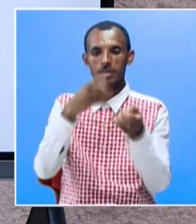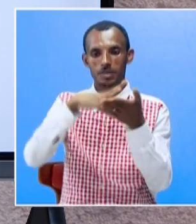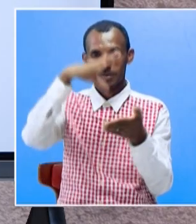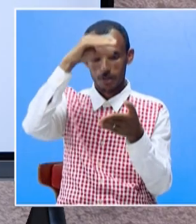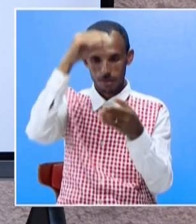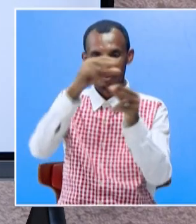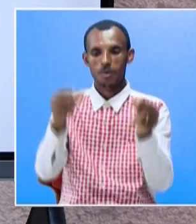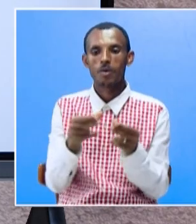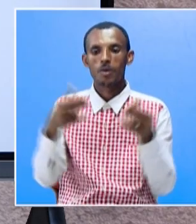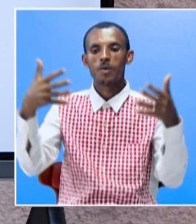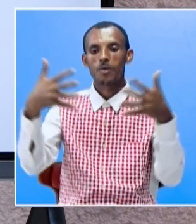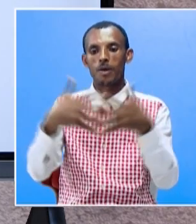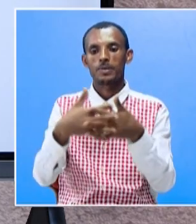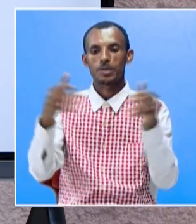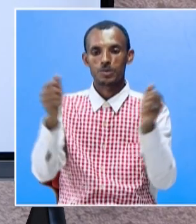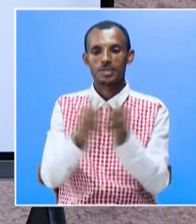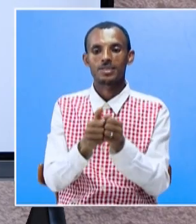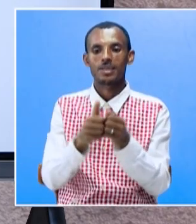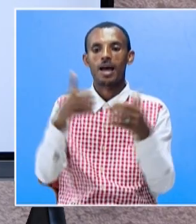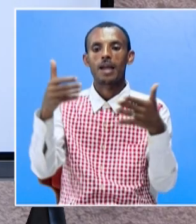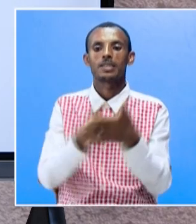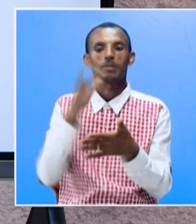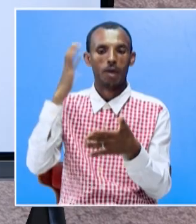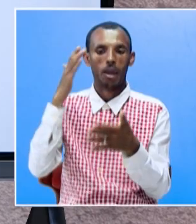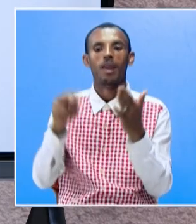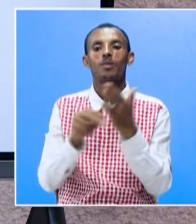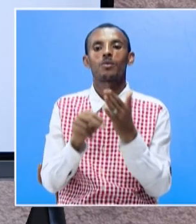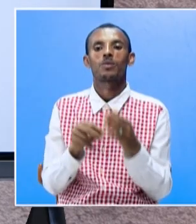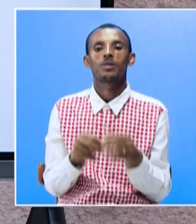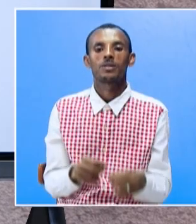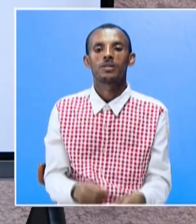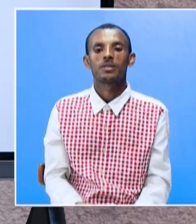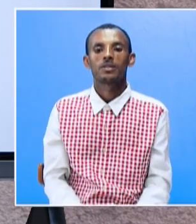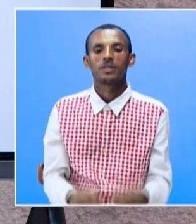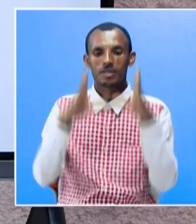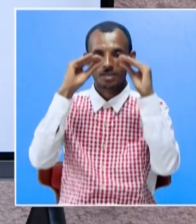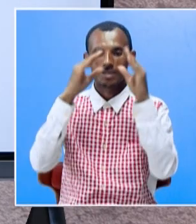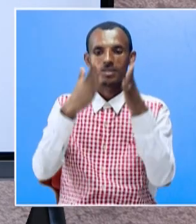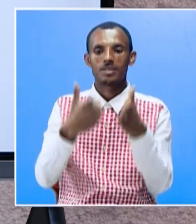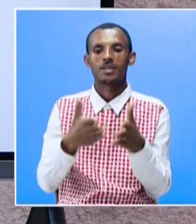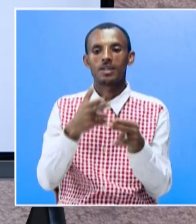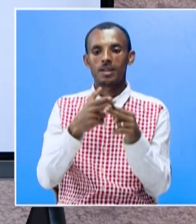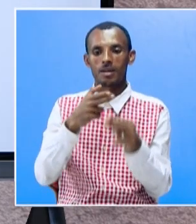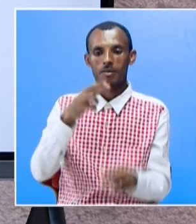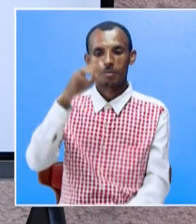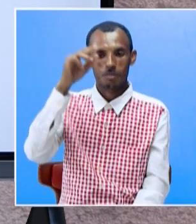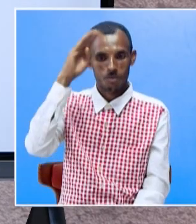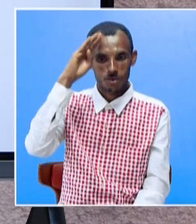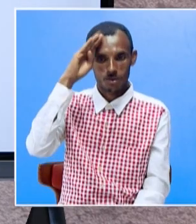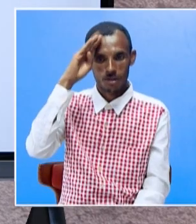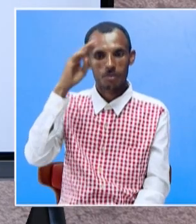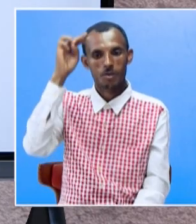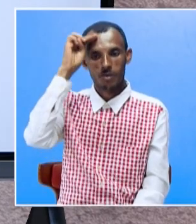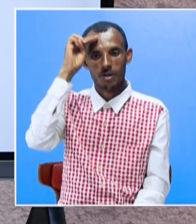Administration Education Bureau in collaboration with Addis Media Network, and I am Bizuna